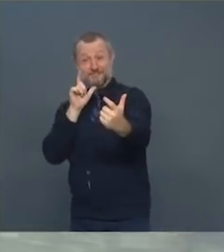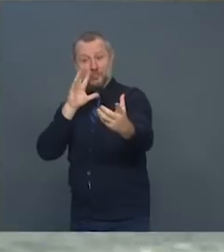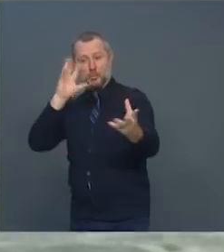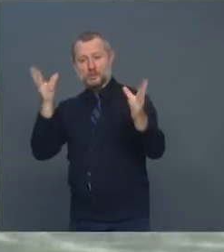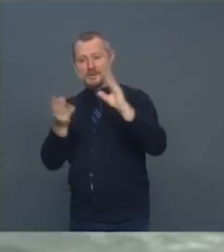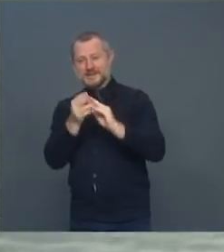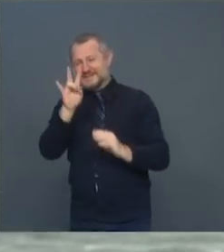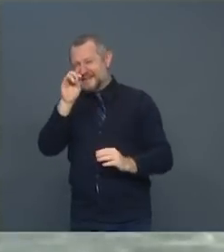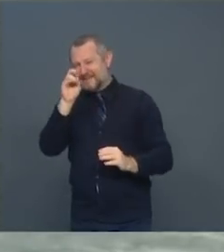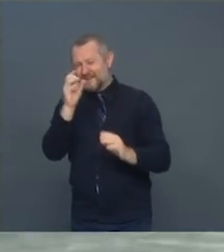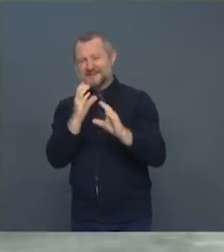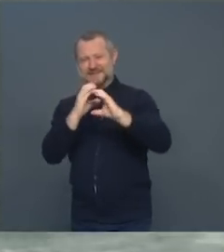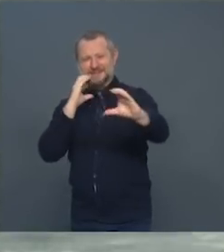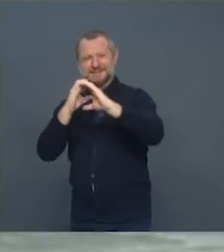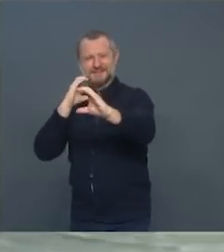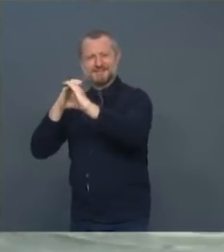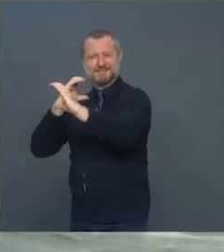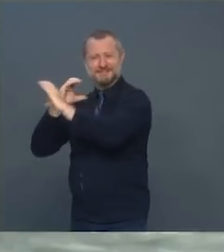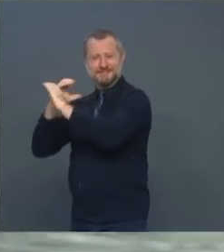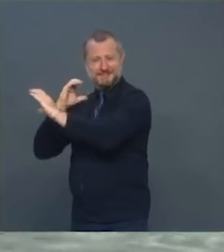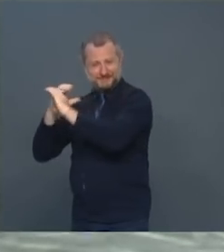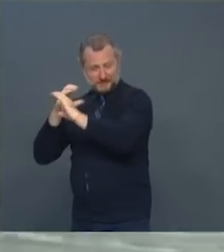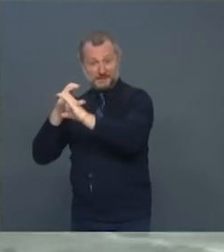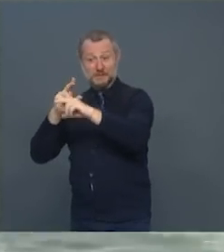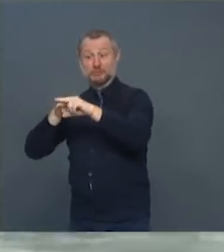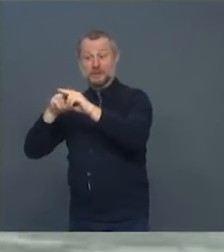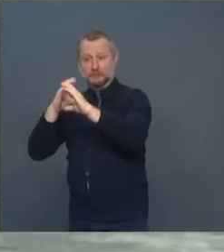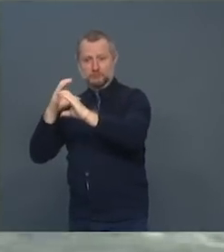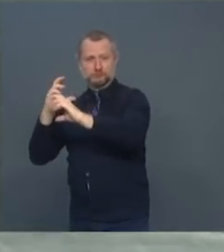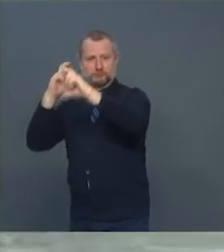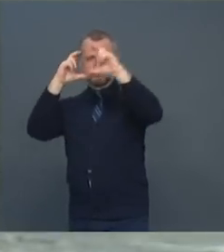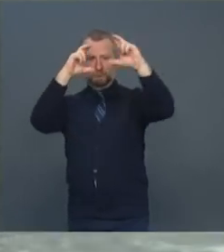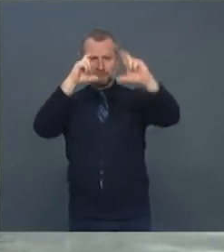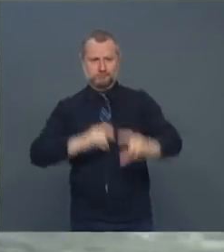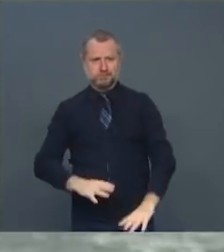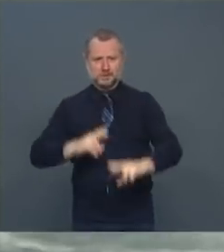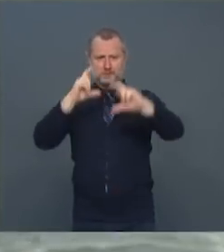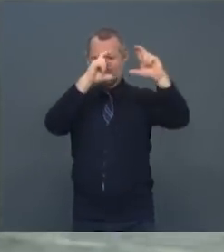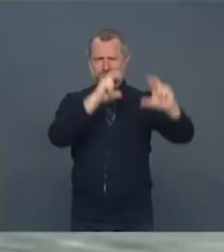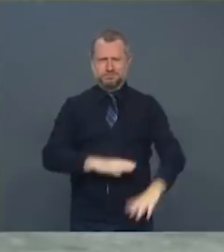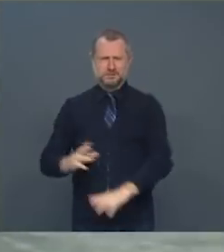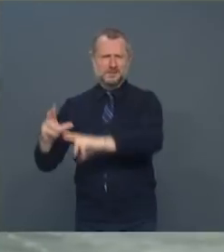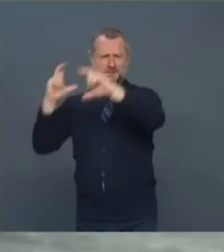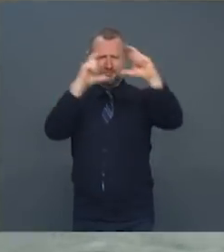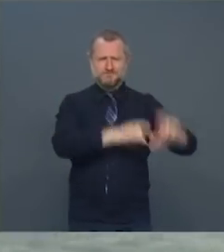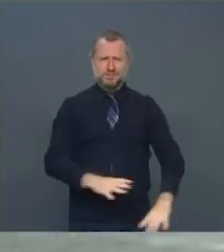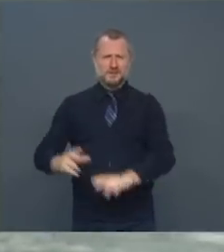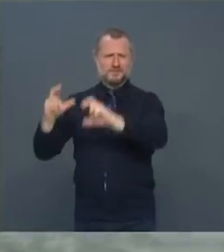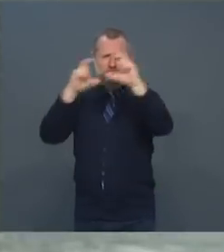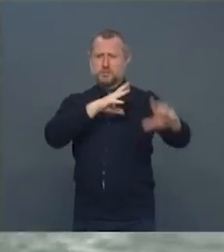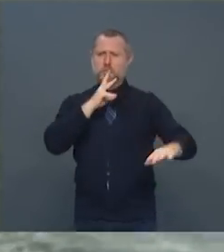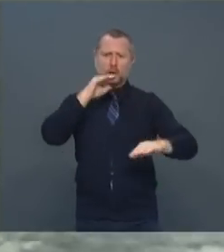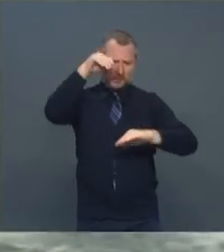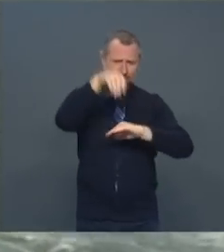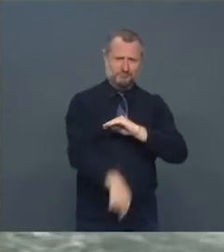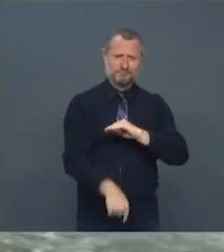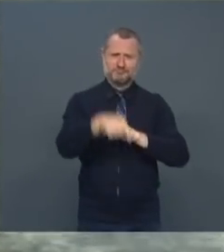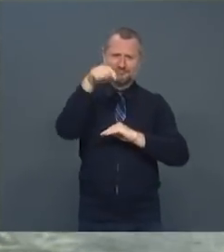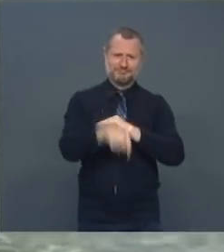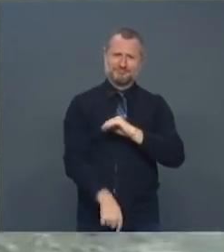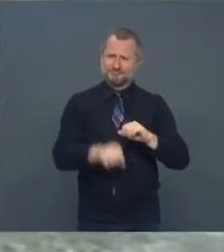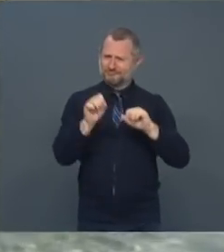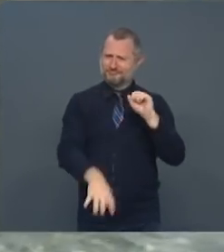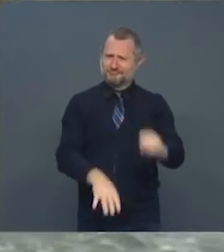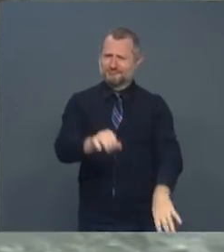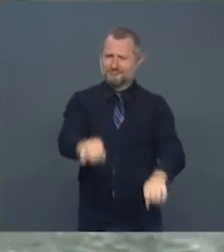into the reefs as structure on the bottom. We're also going to be